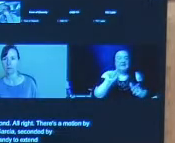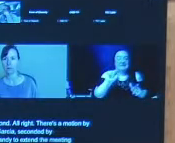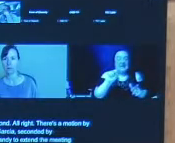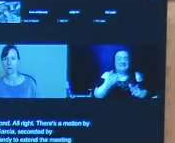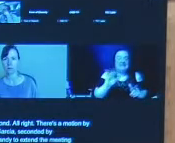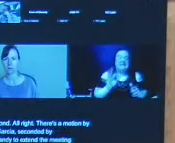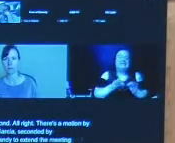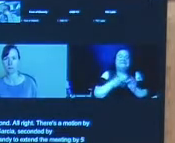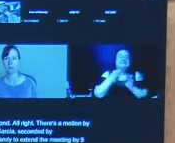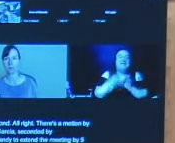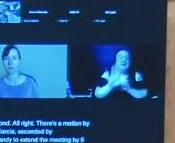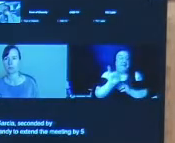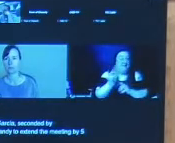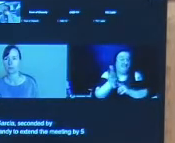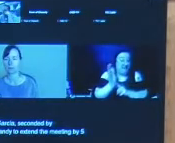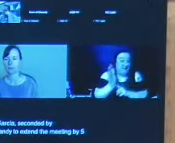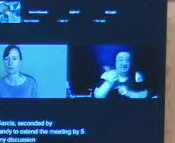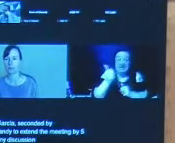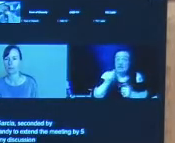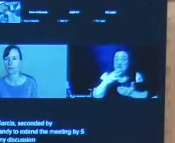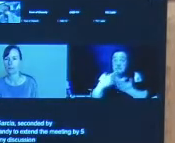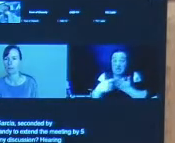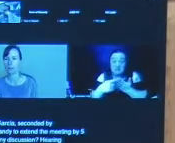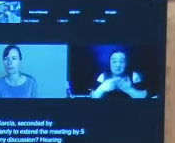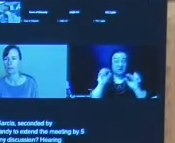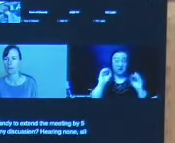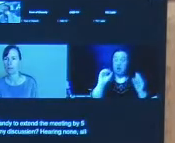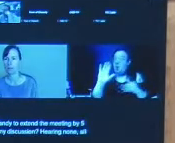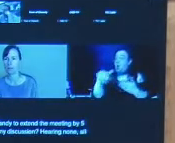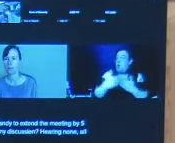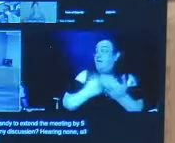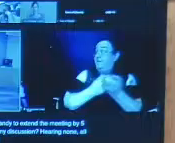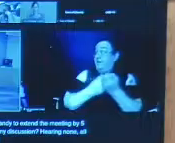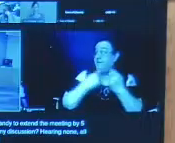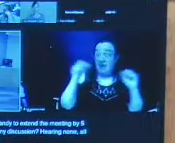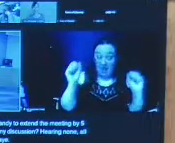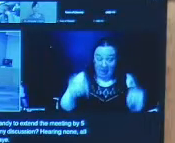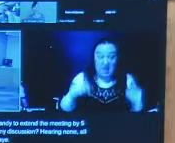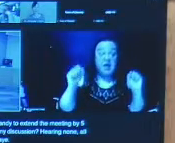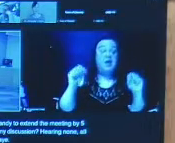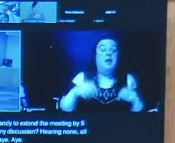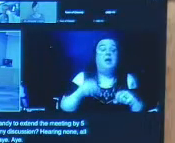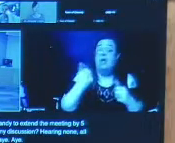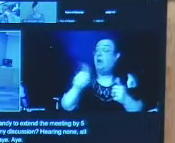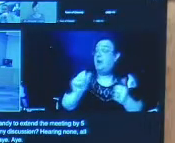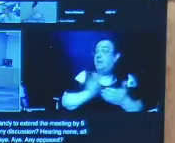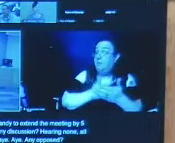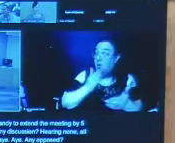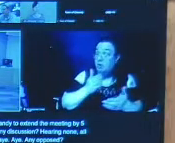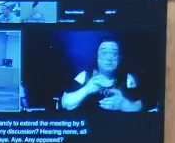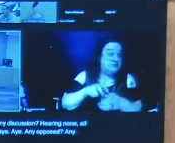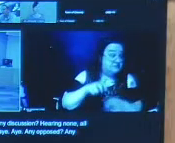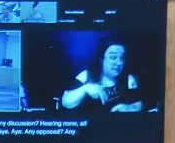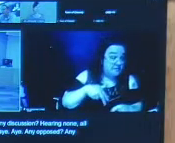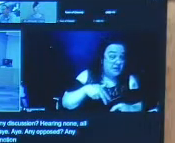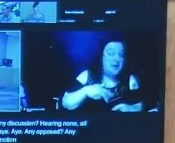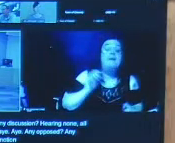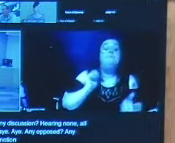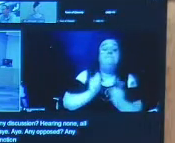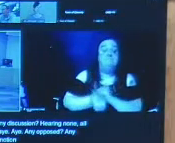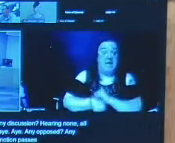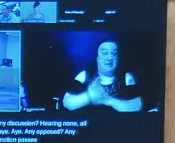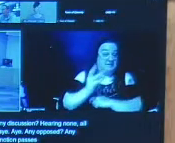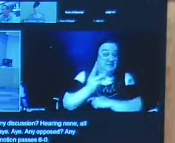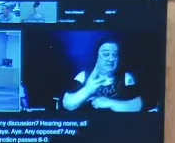5 minutes. Is there any discussion? Hearing none. All those in favor say aye. Any opposed? Any abstentions? The motion passes